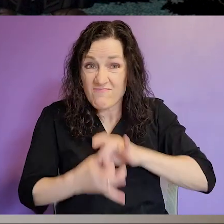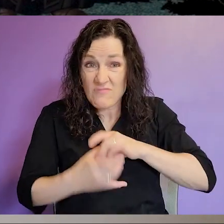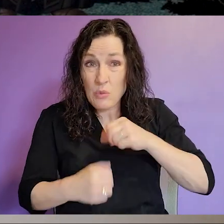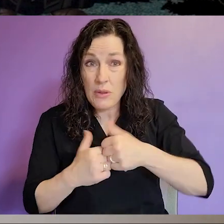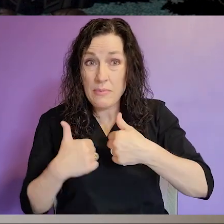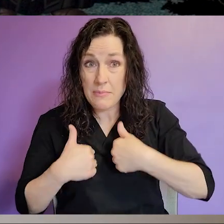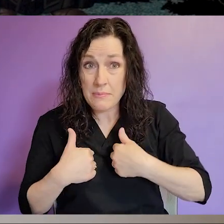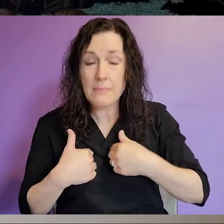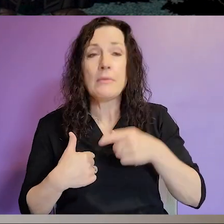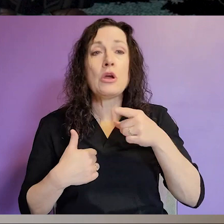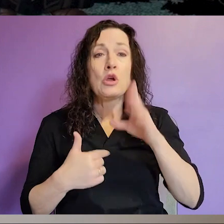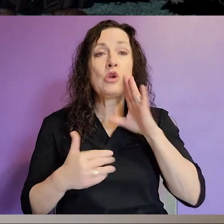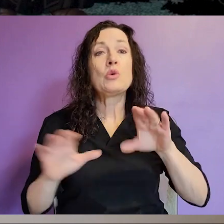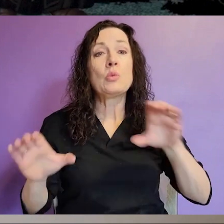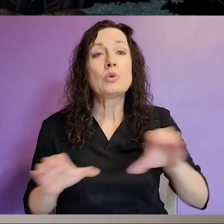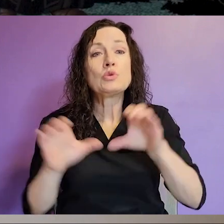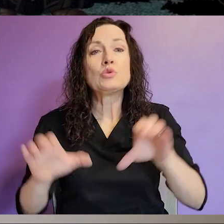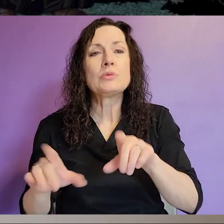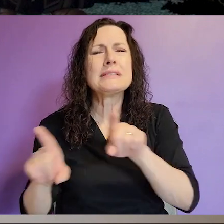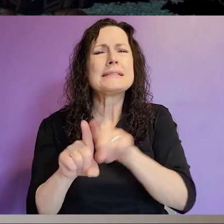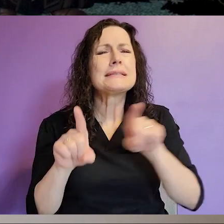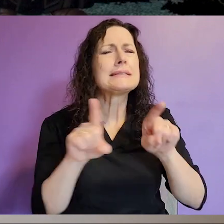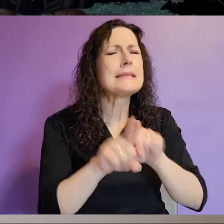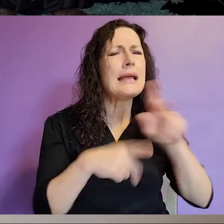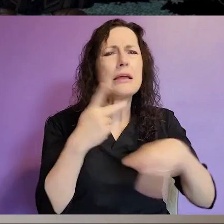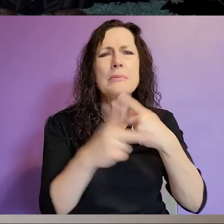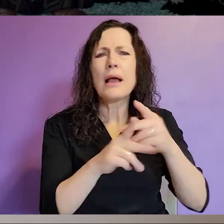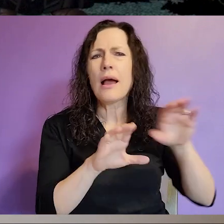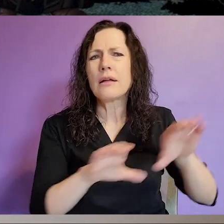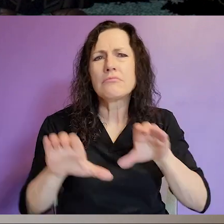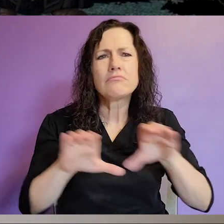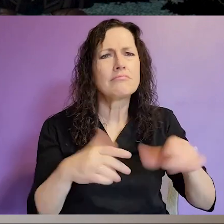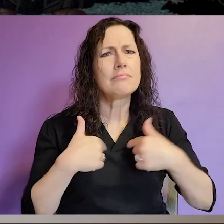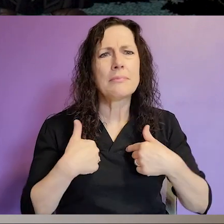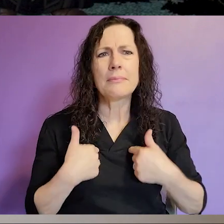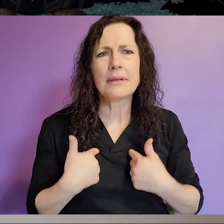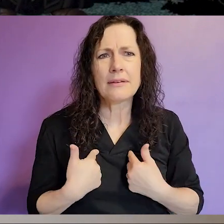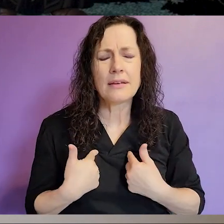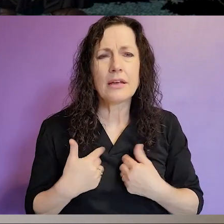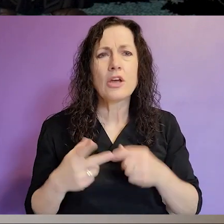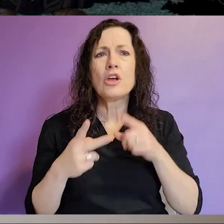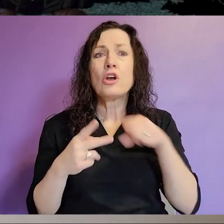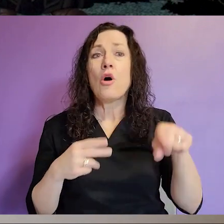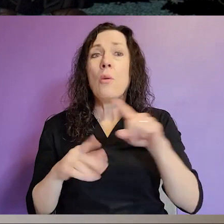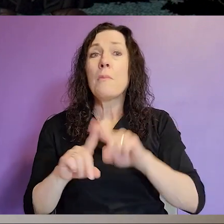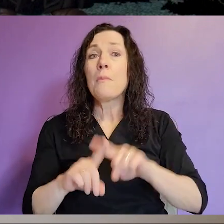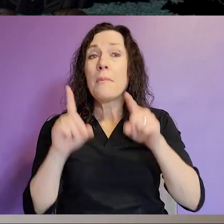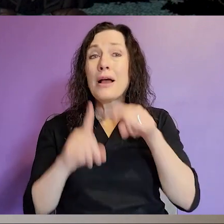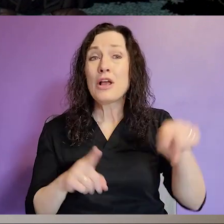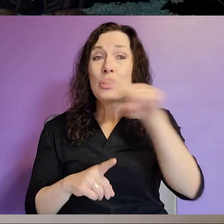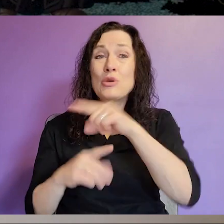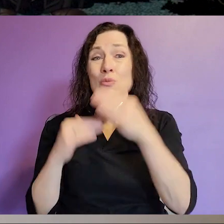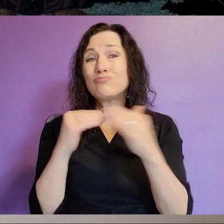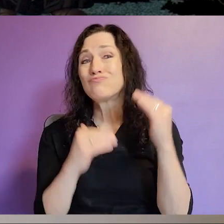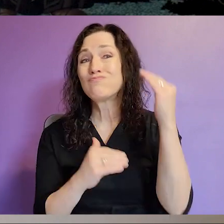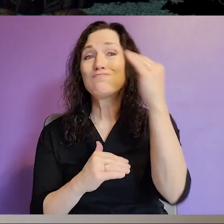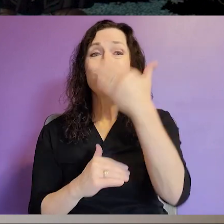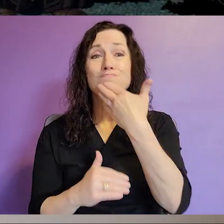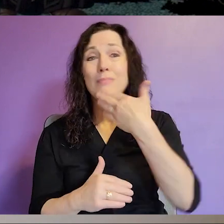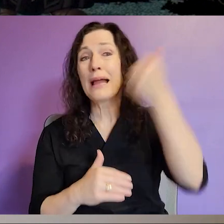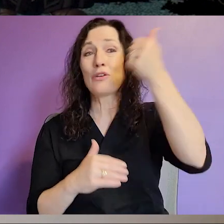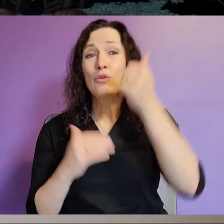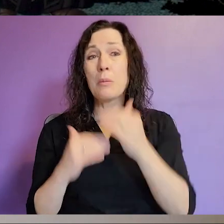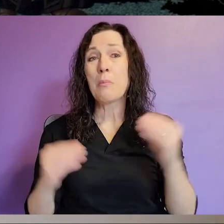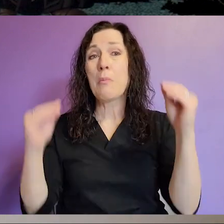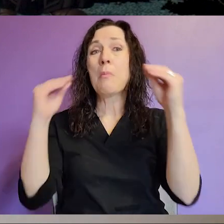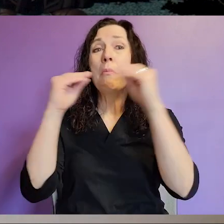me will do the works that I do and will do